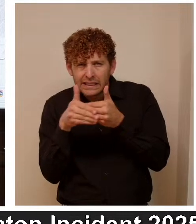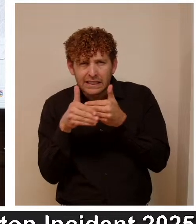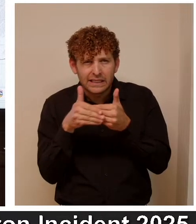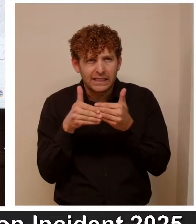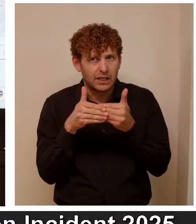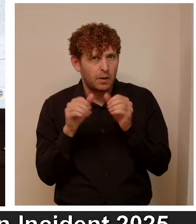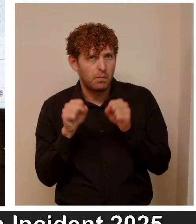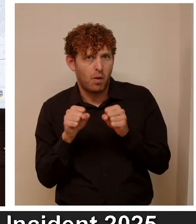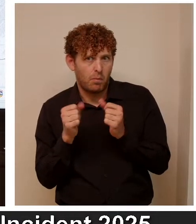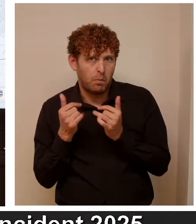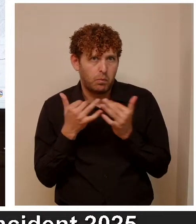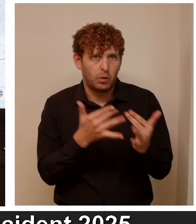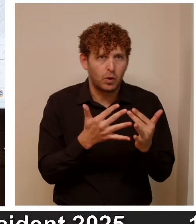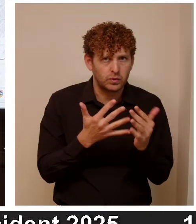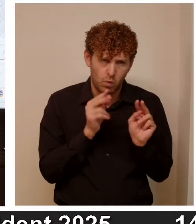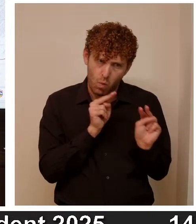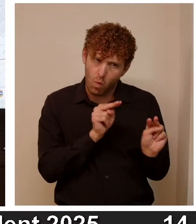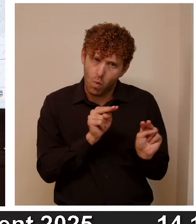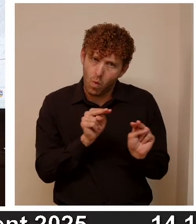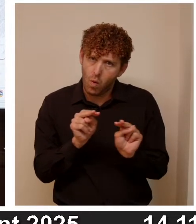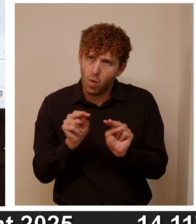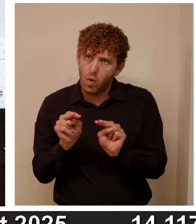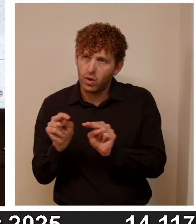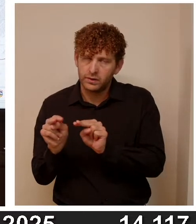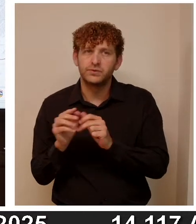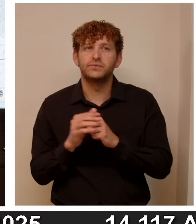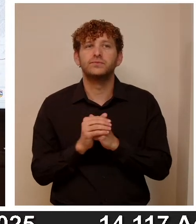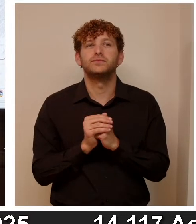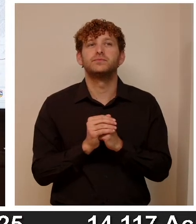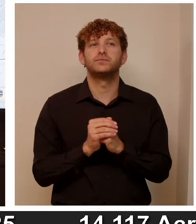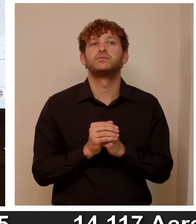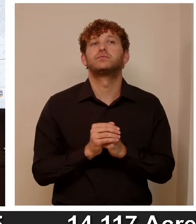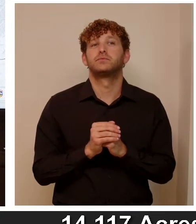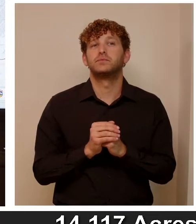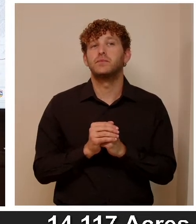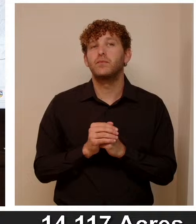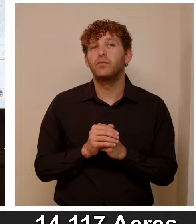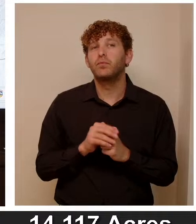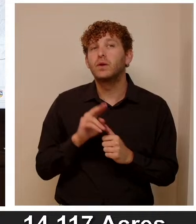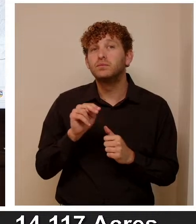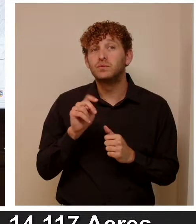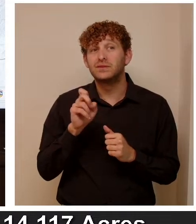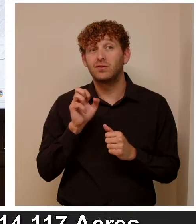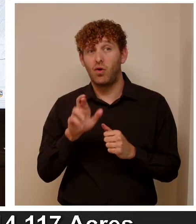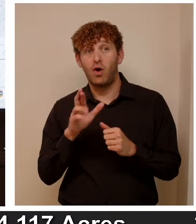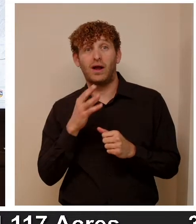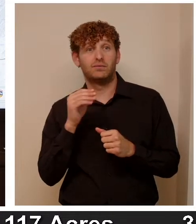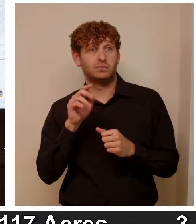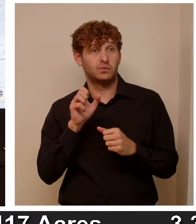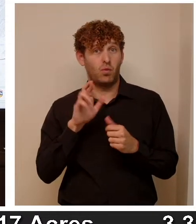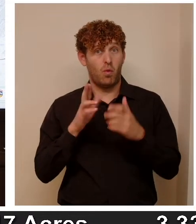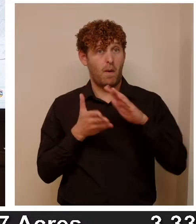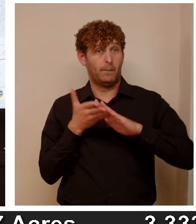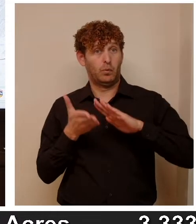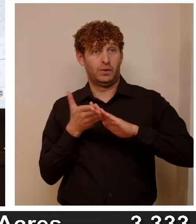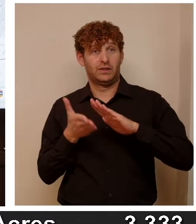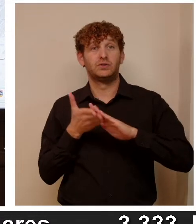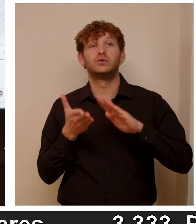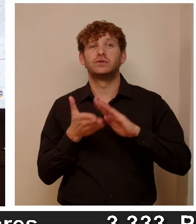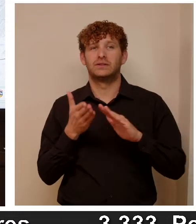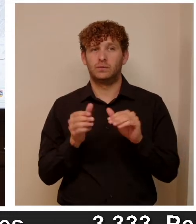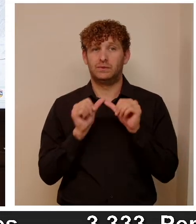with all the folks out there. USAR and SAR operations have continued working with local law